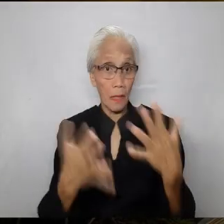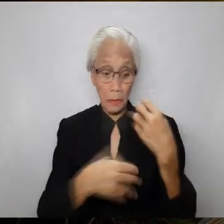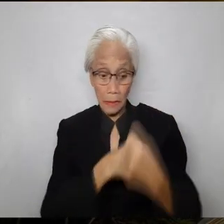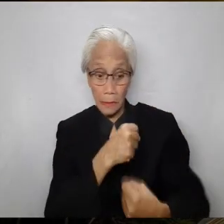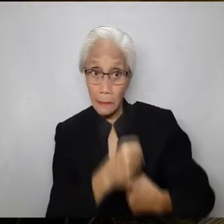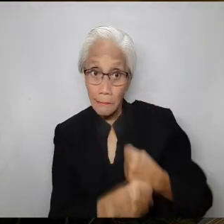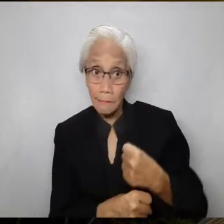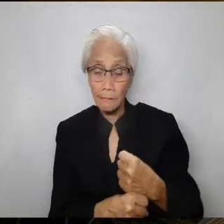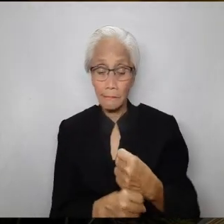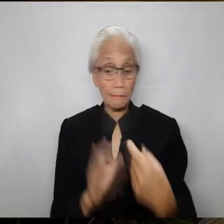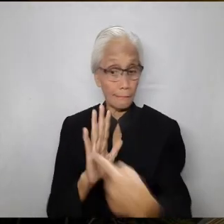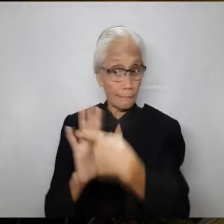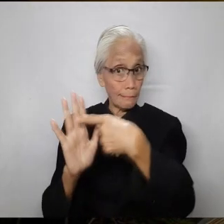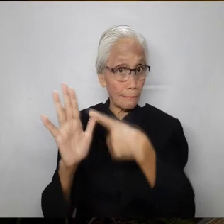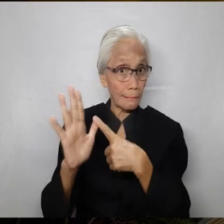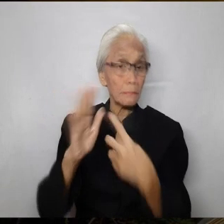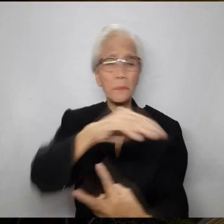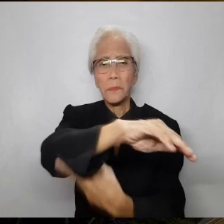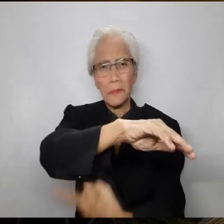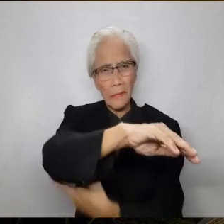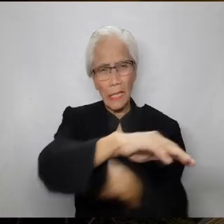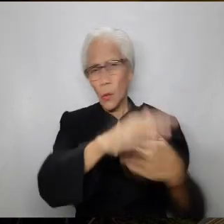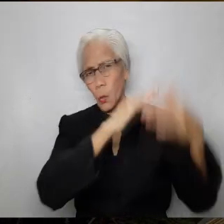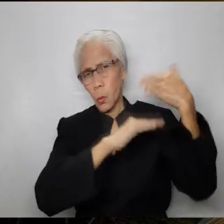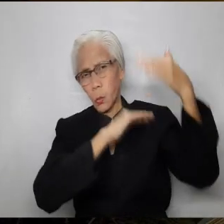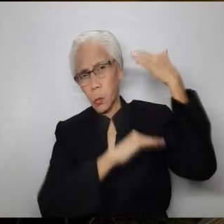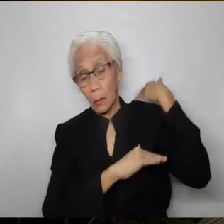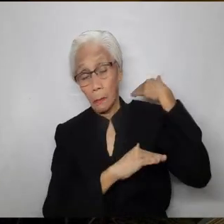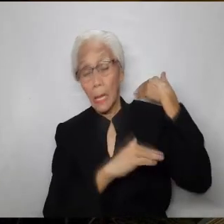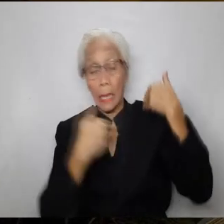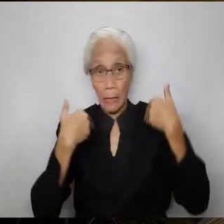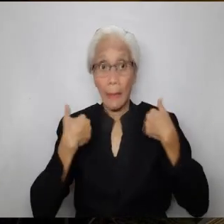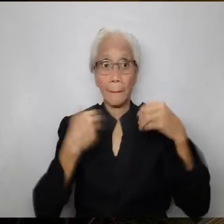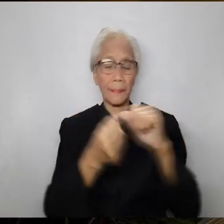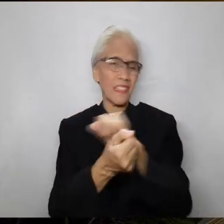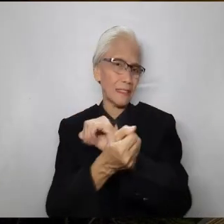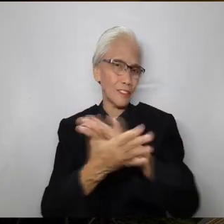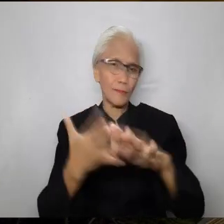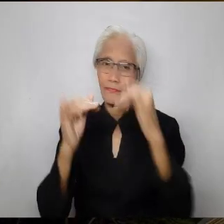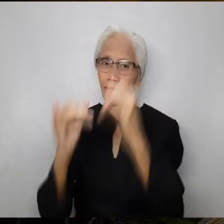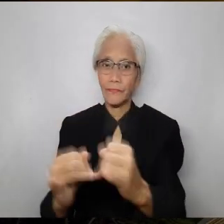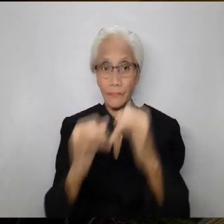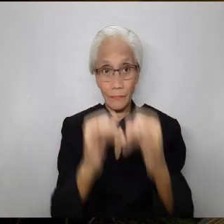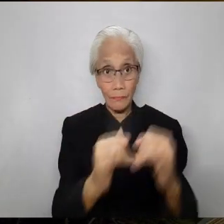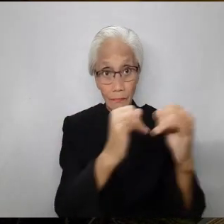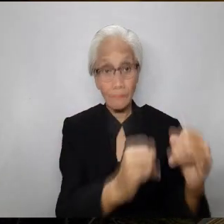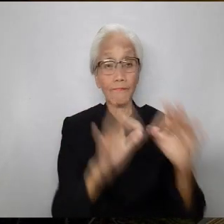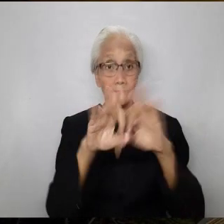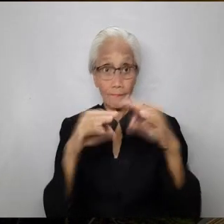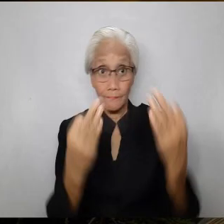worship without sacrifice. These bridges, since the beginning of time, have